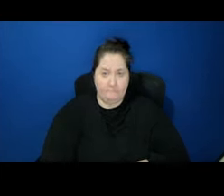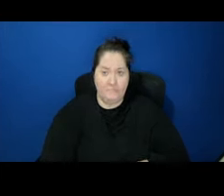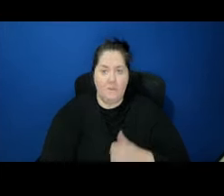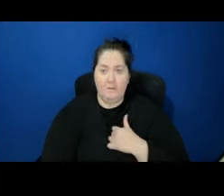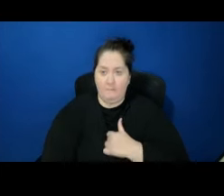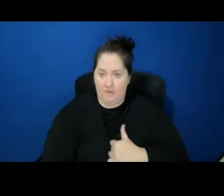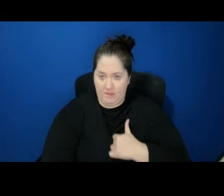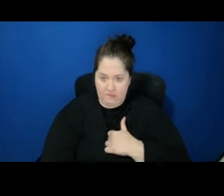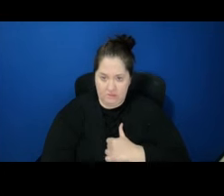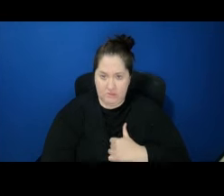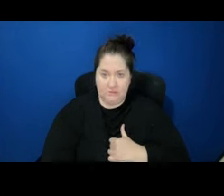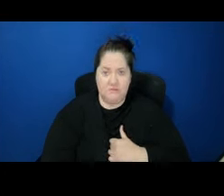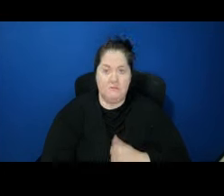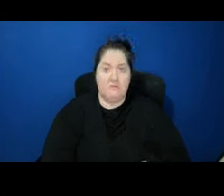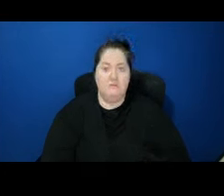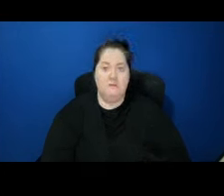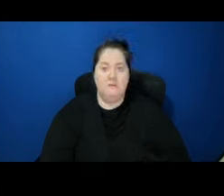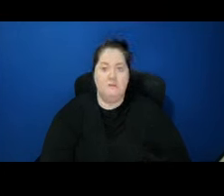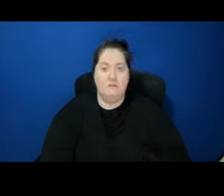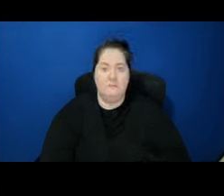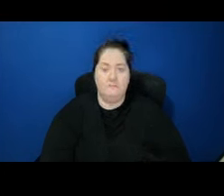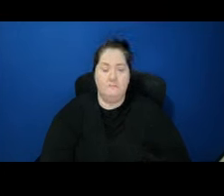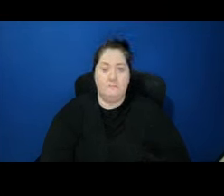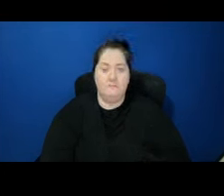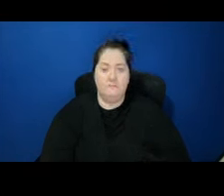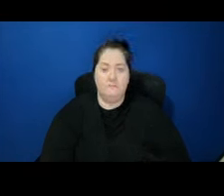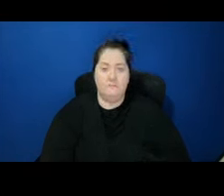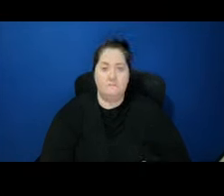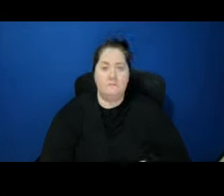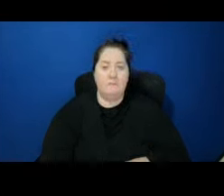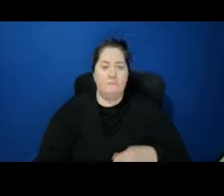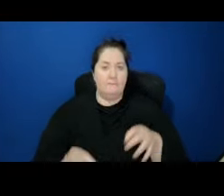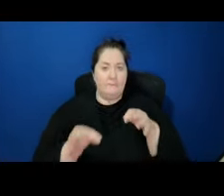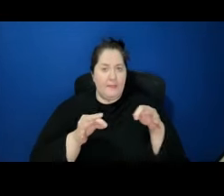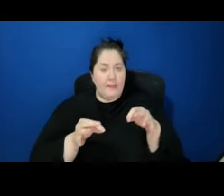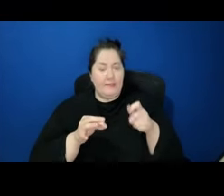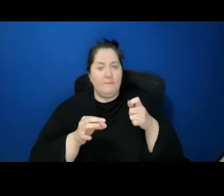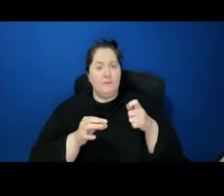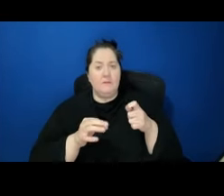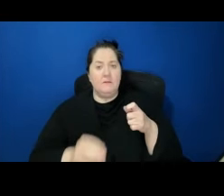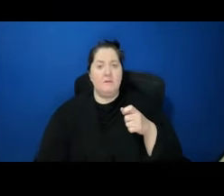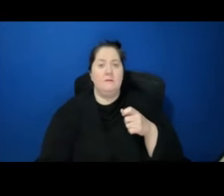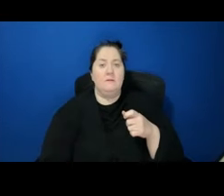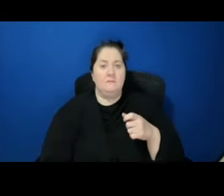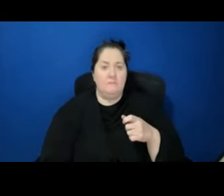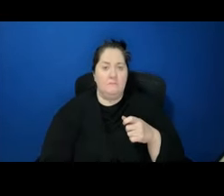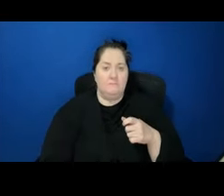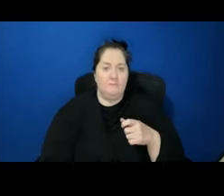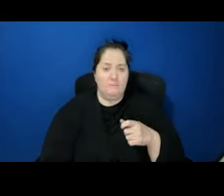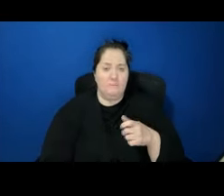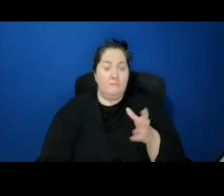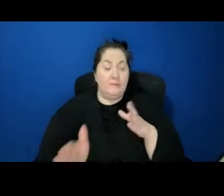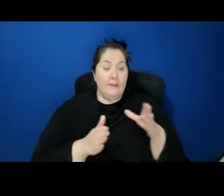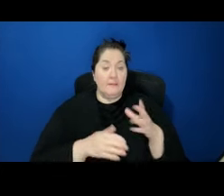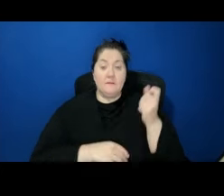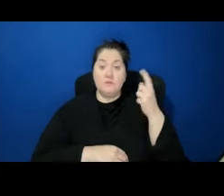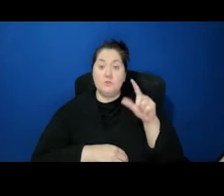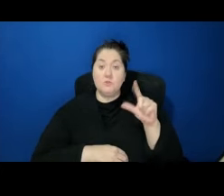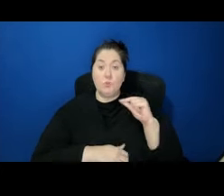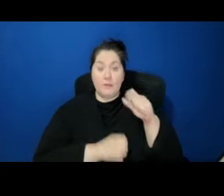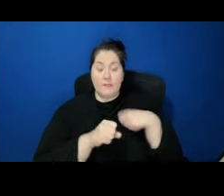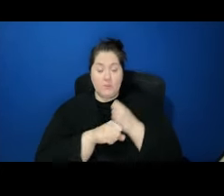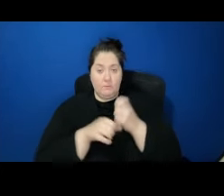Apologies for that. I'm going to start by explaining just a little bit about what the comprehensive plan is. This is a 20-year plan for